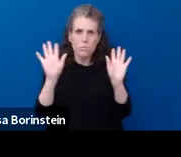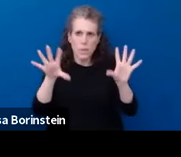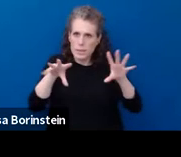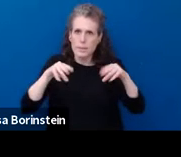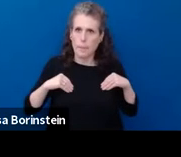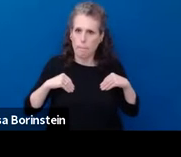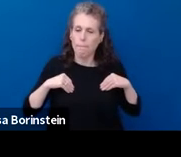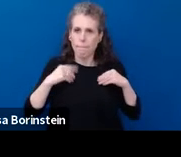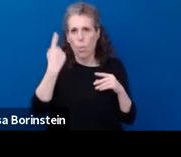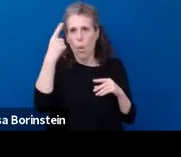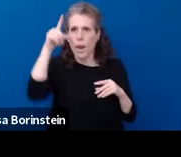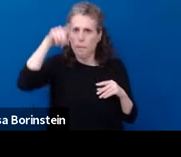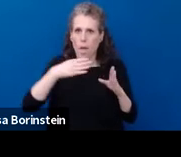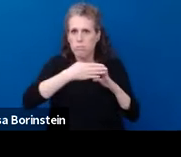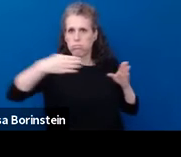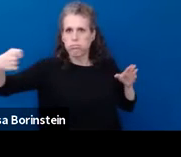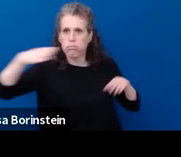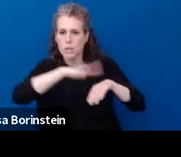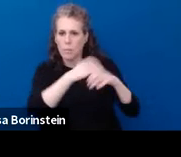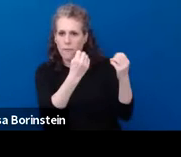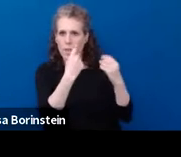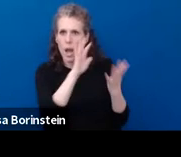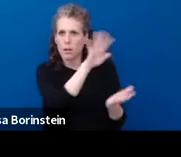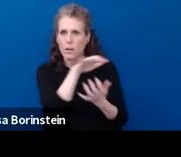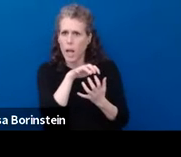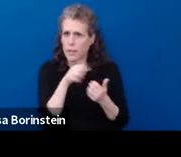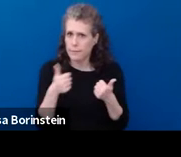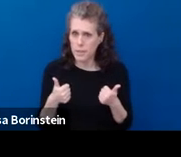input. But the